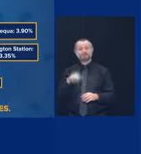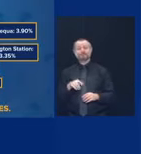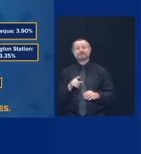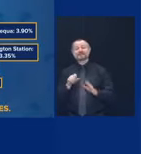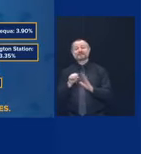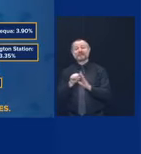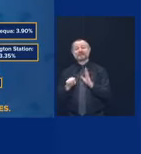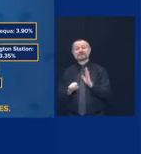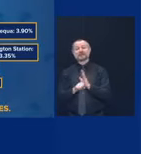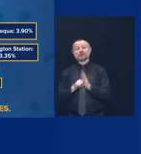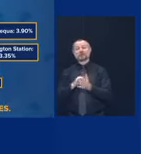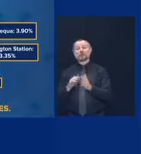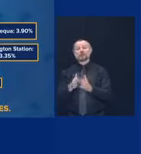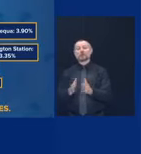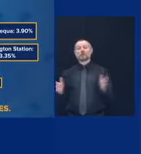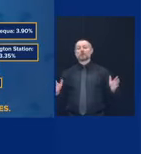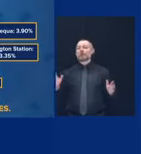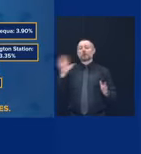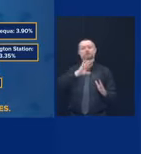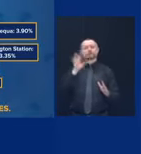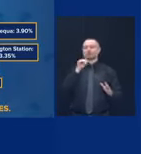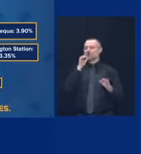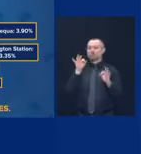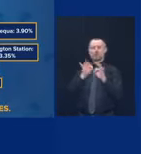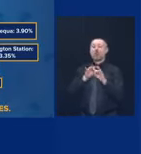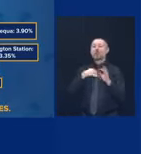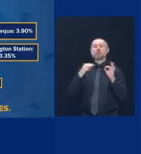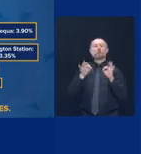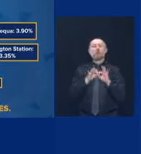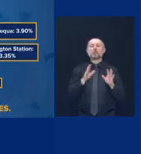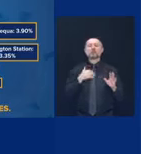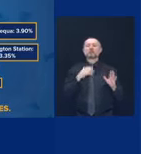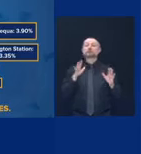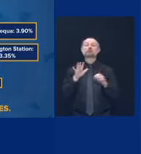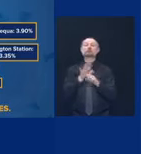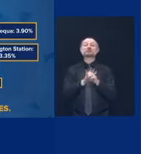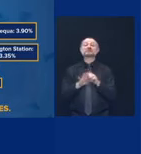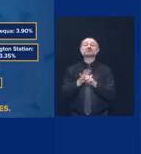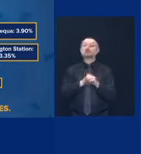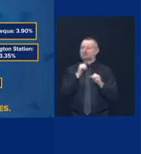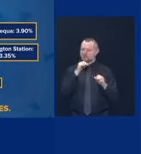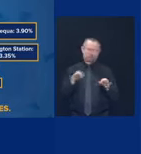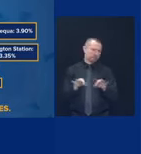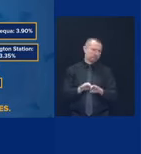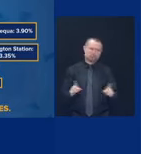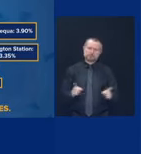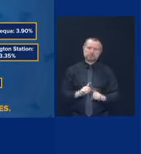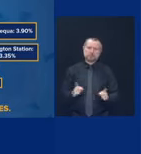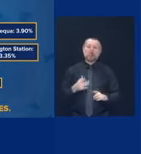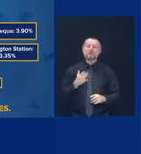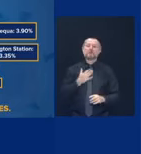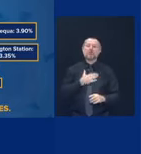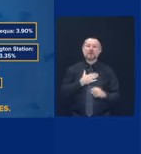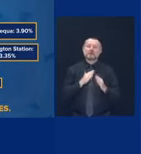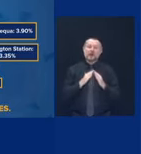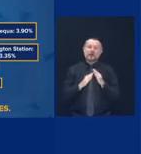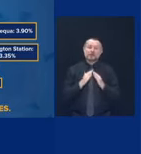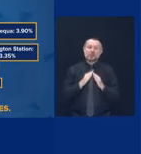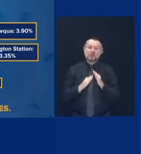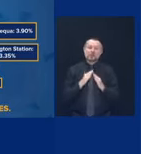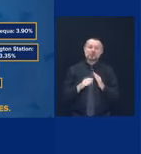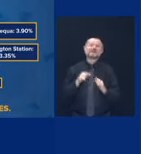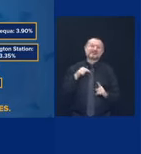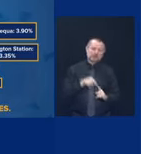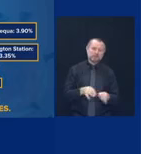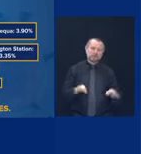what's the state infection rate. It's not even what's my regional infection rate. What is your community's infection